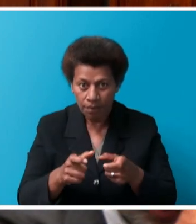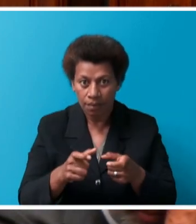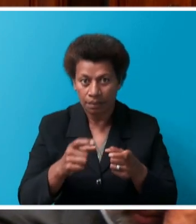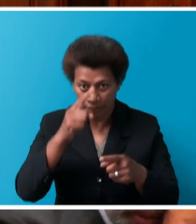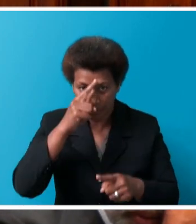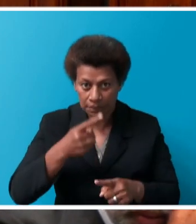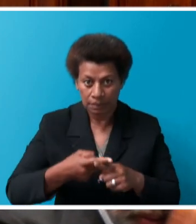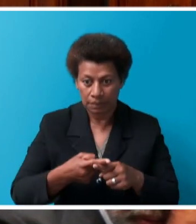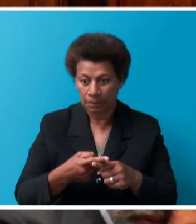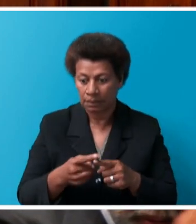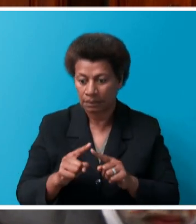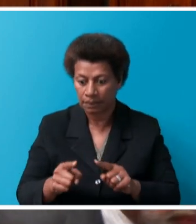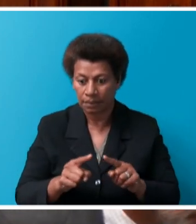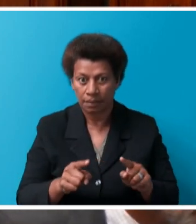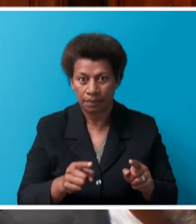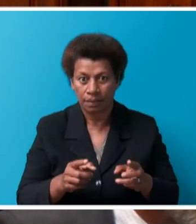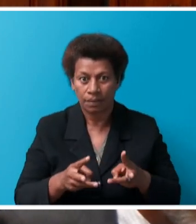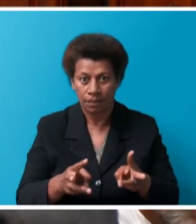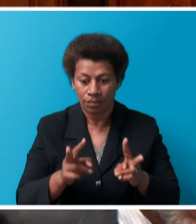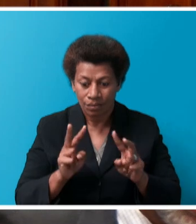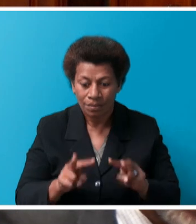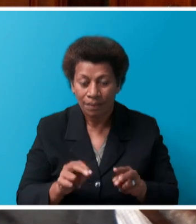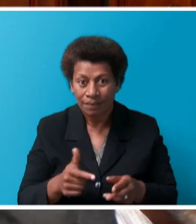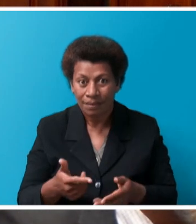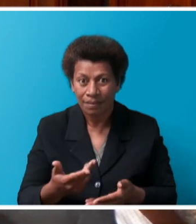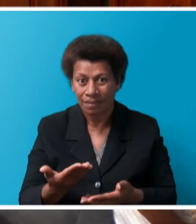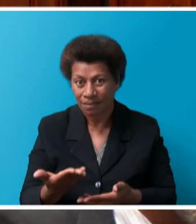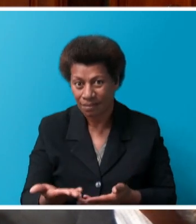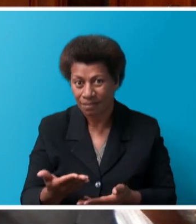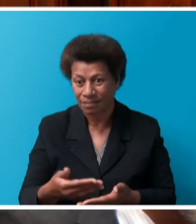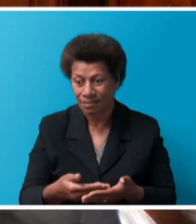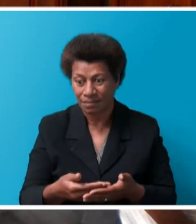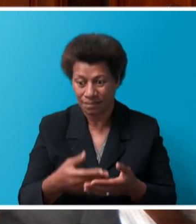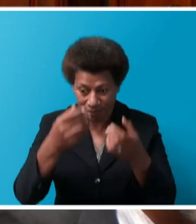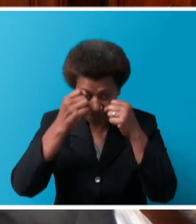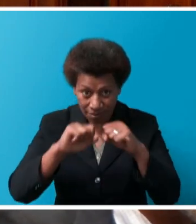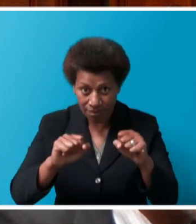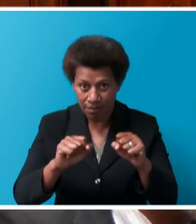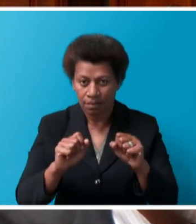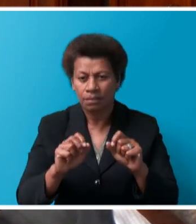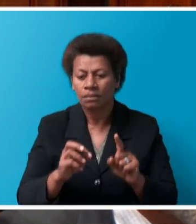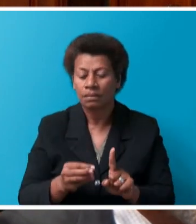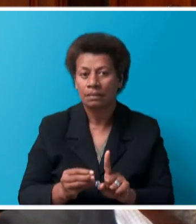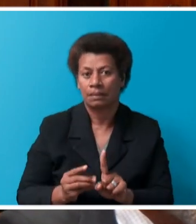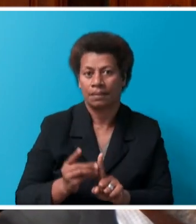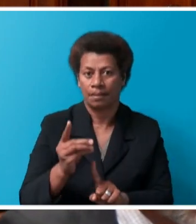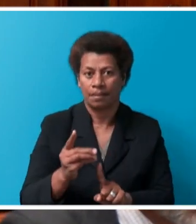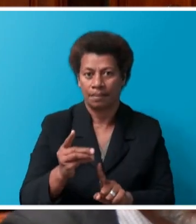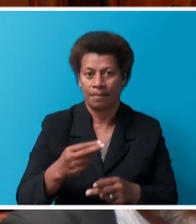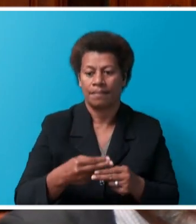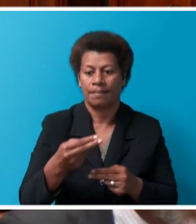using advanced breeding technology to develop the beef sector. Mr. Speaker, sir, please allow